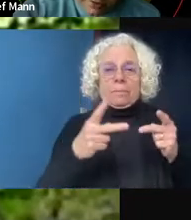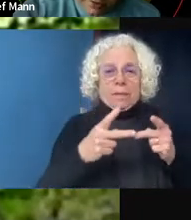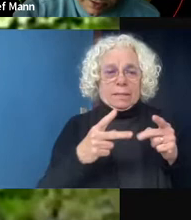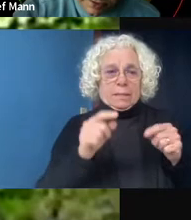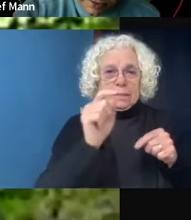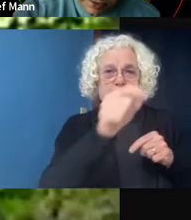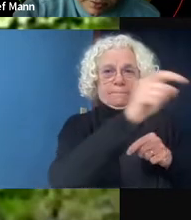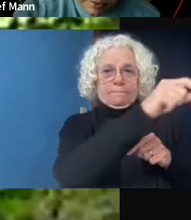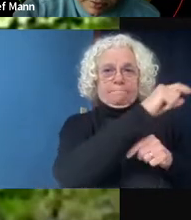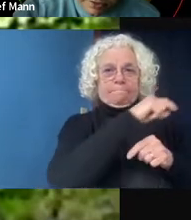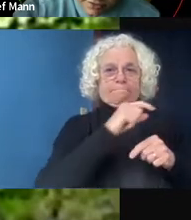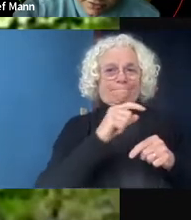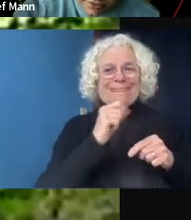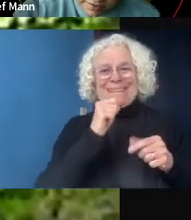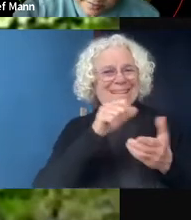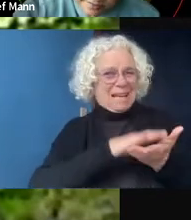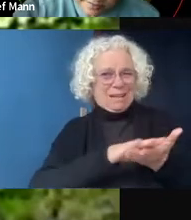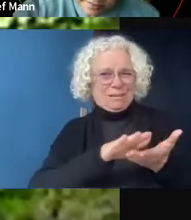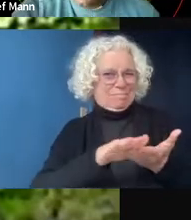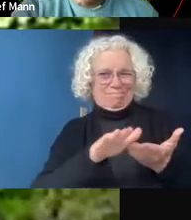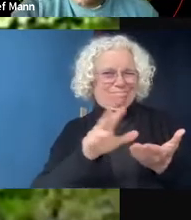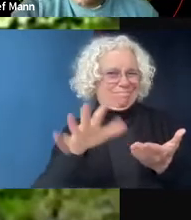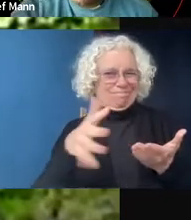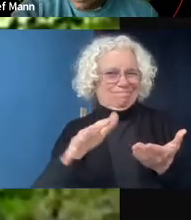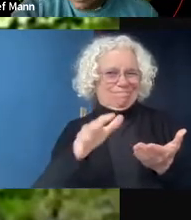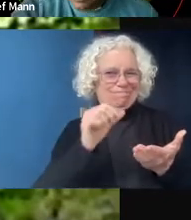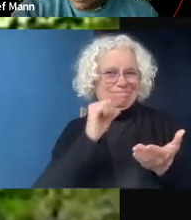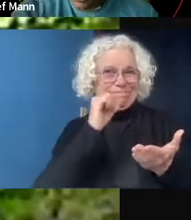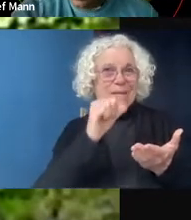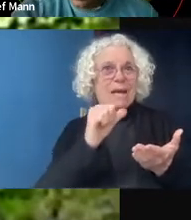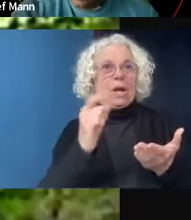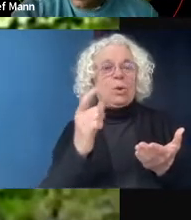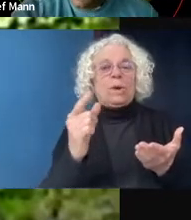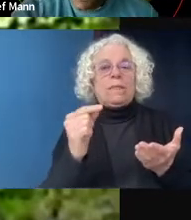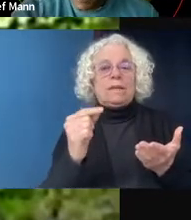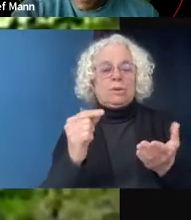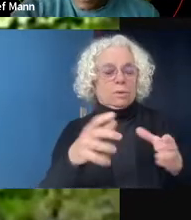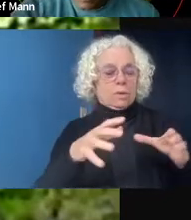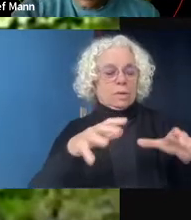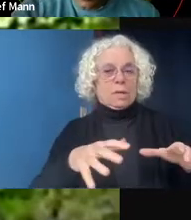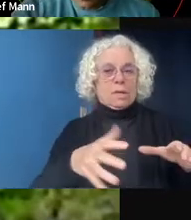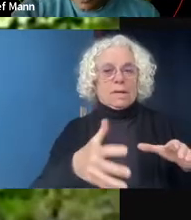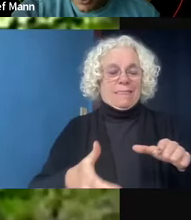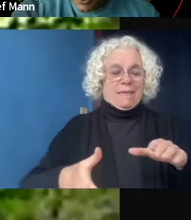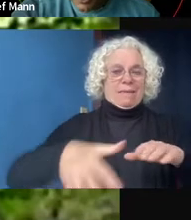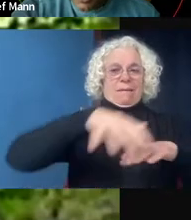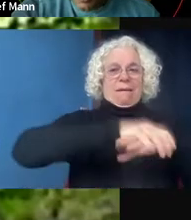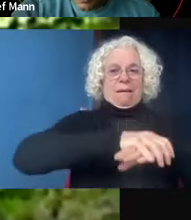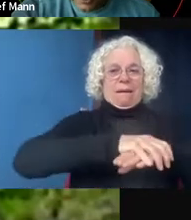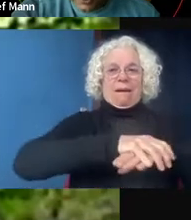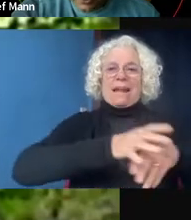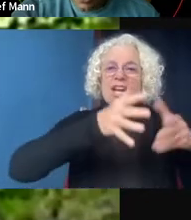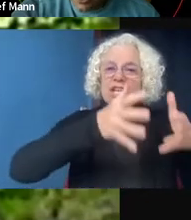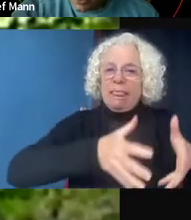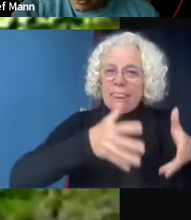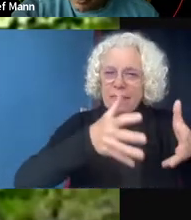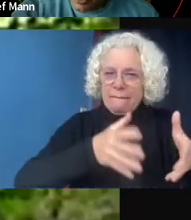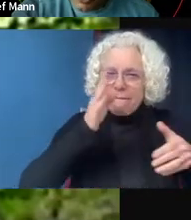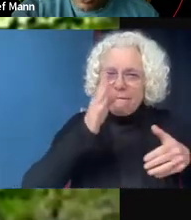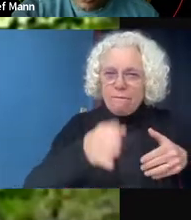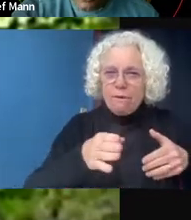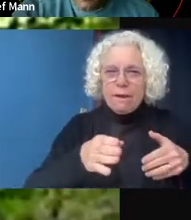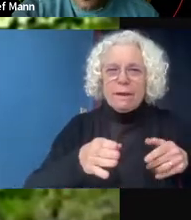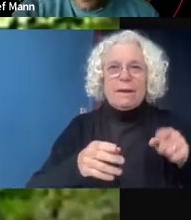being manipulated to put caps over to leave within our community. And this one particular place called the